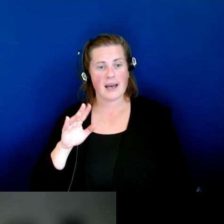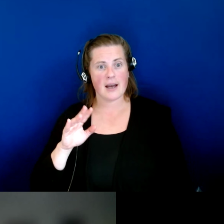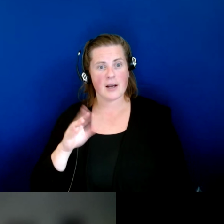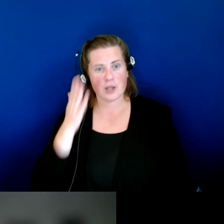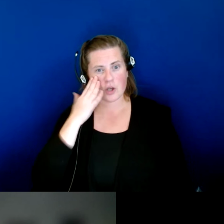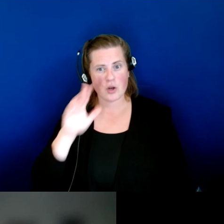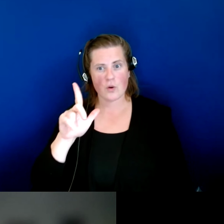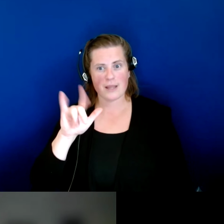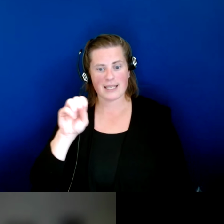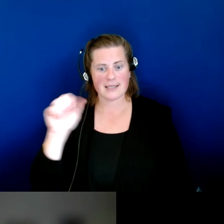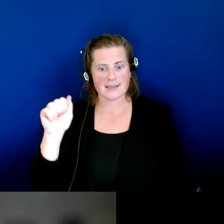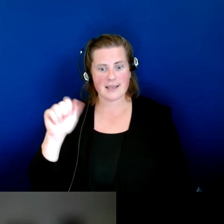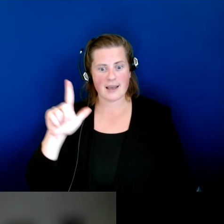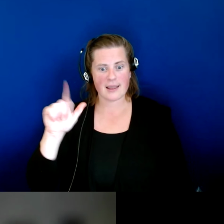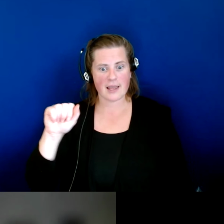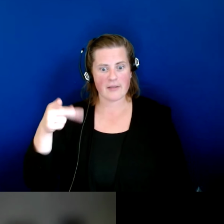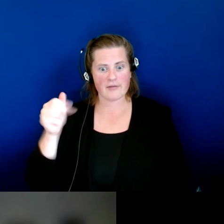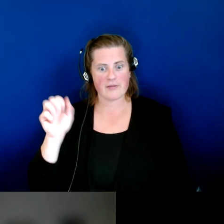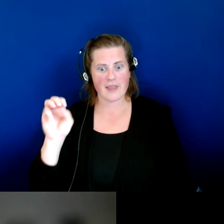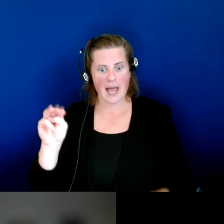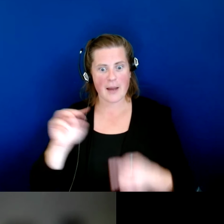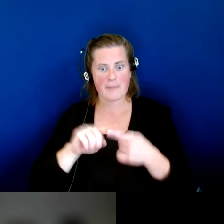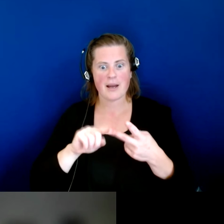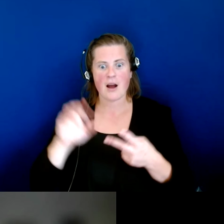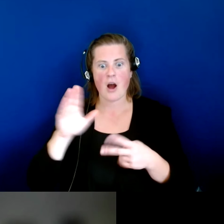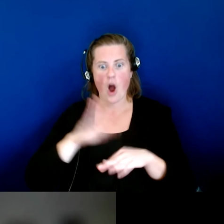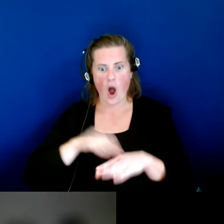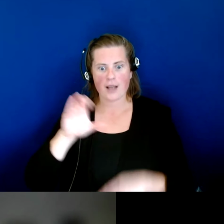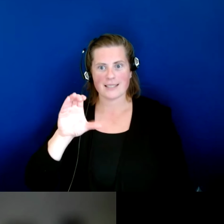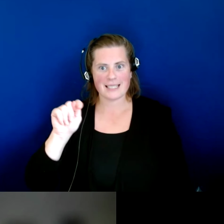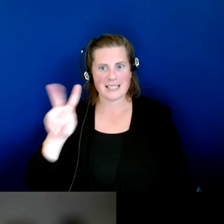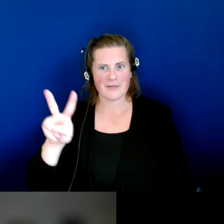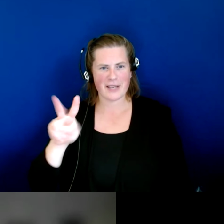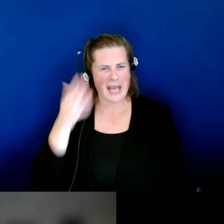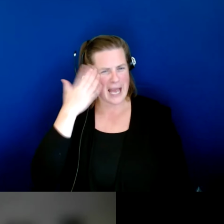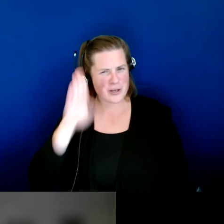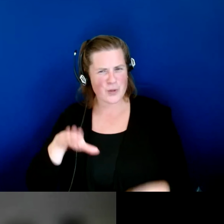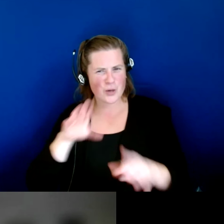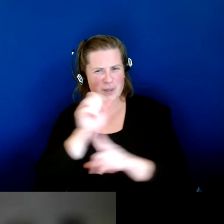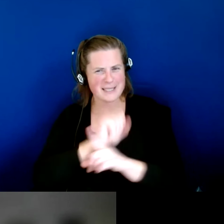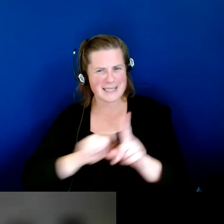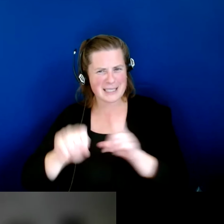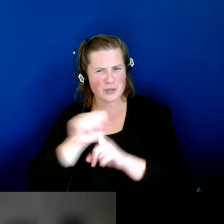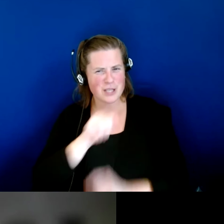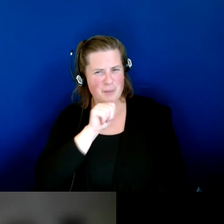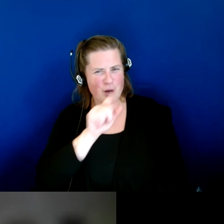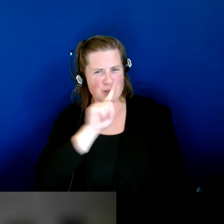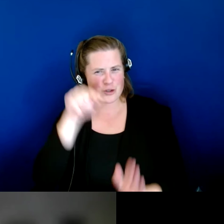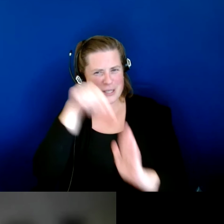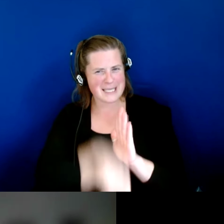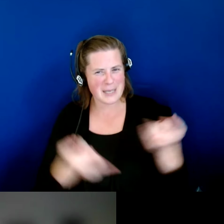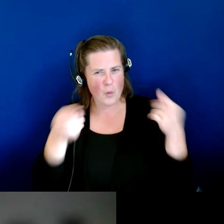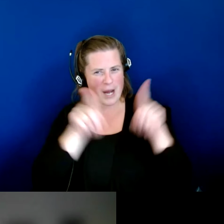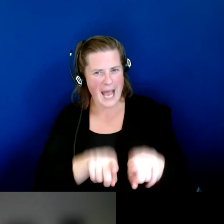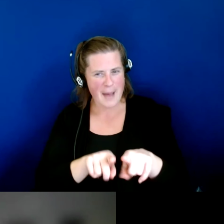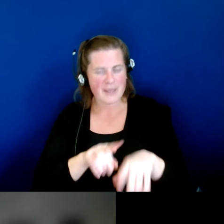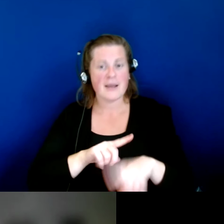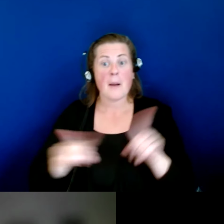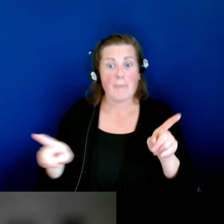LaFlamme and CTV. Still not sure exactly what happened there, but ageism specific to women